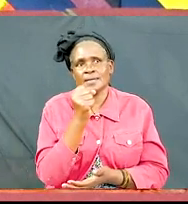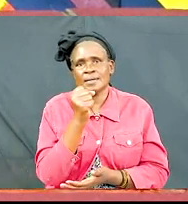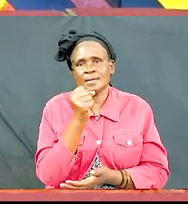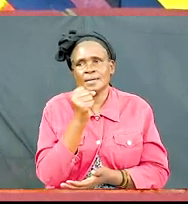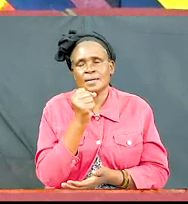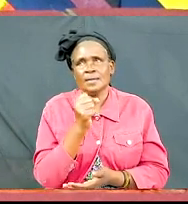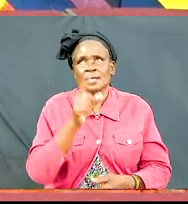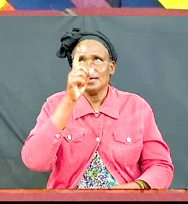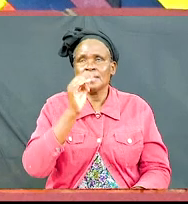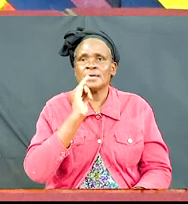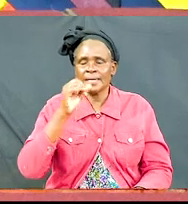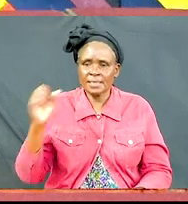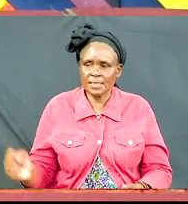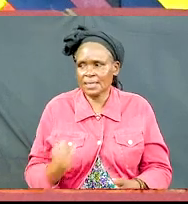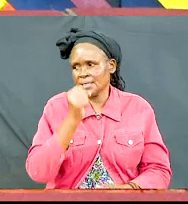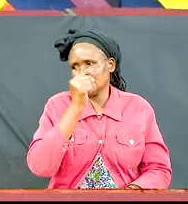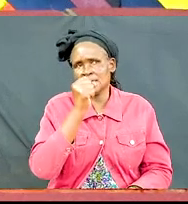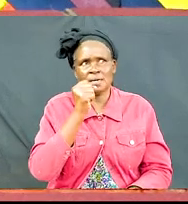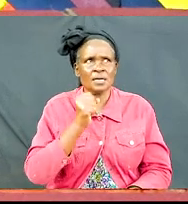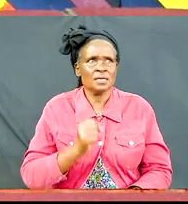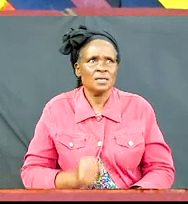He is risen.